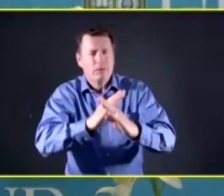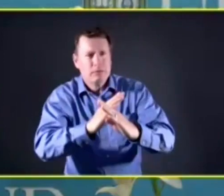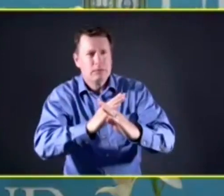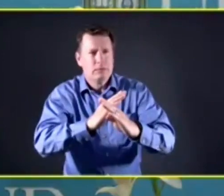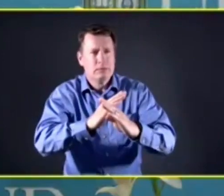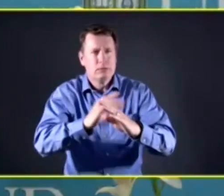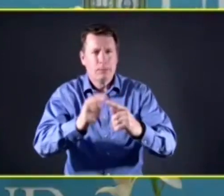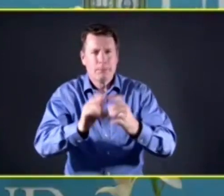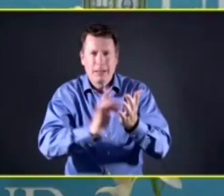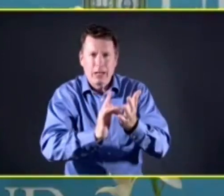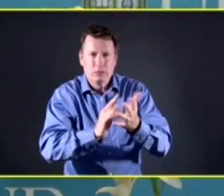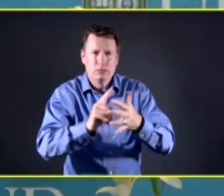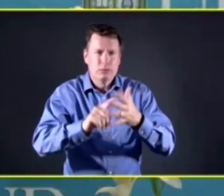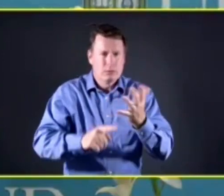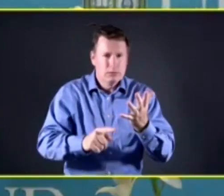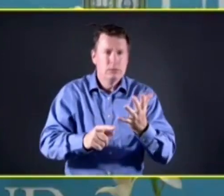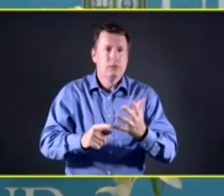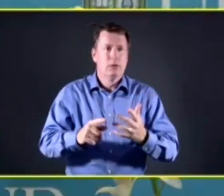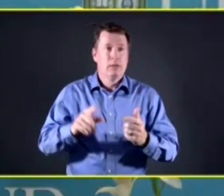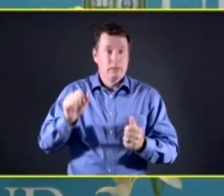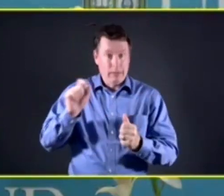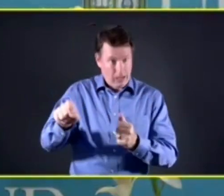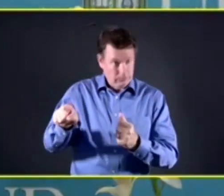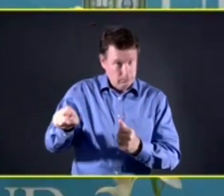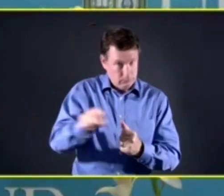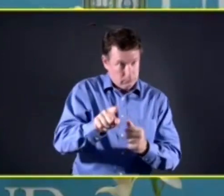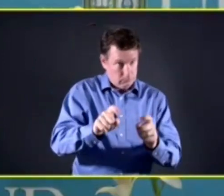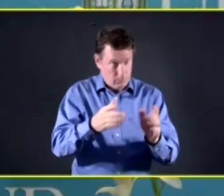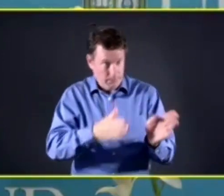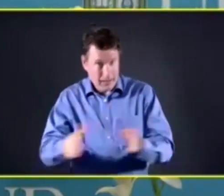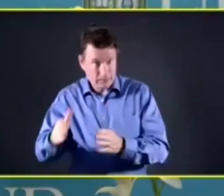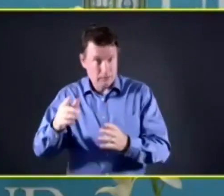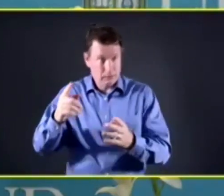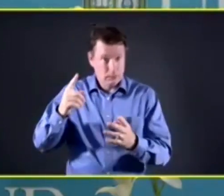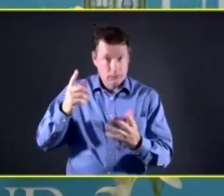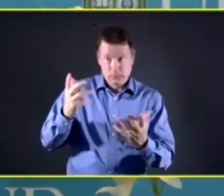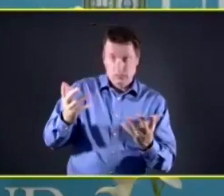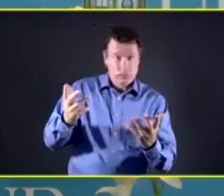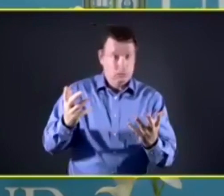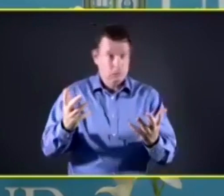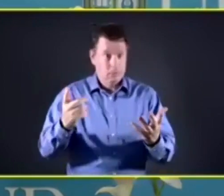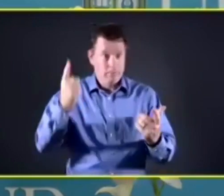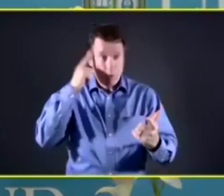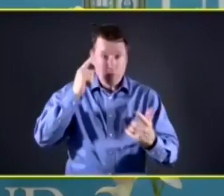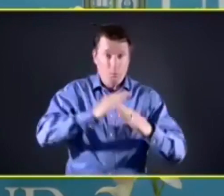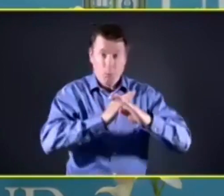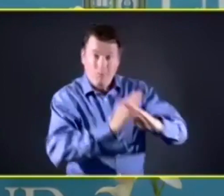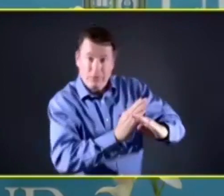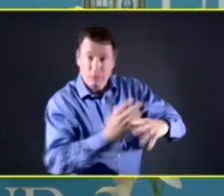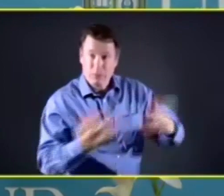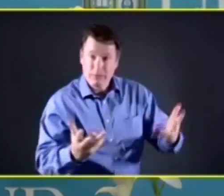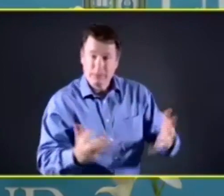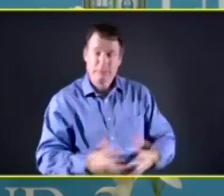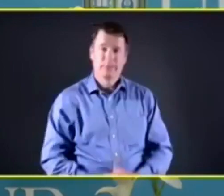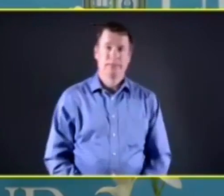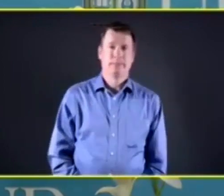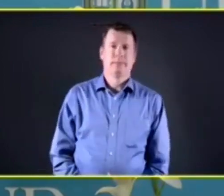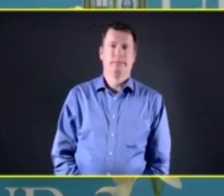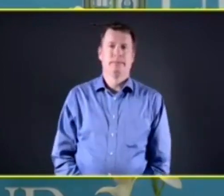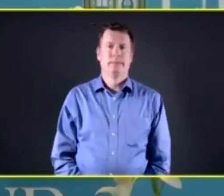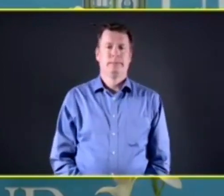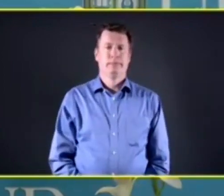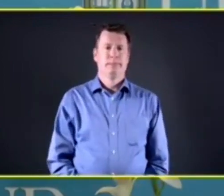that gets at a good question about the different types of studies. So both of these studies are for treatment, so people that already have